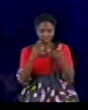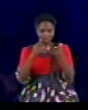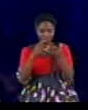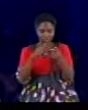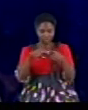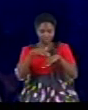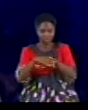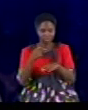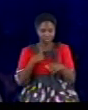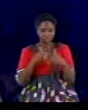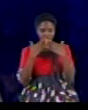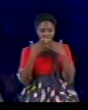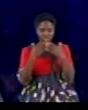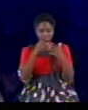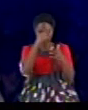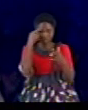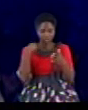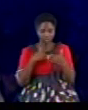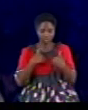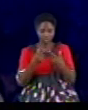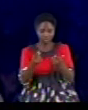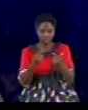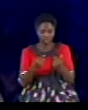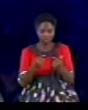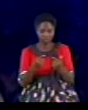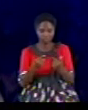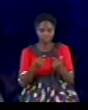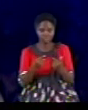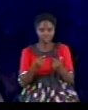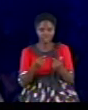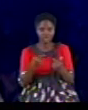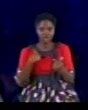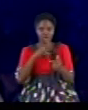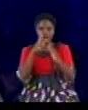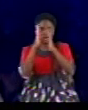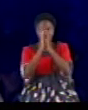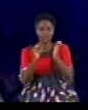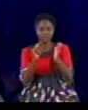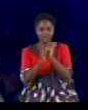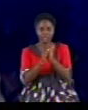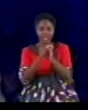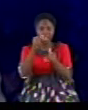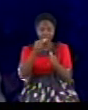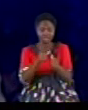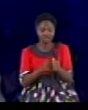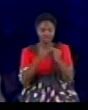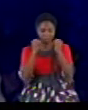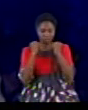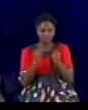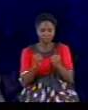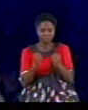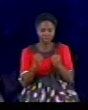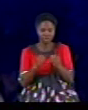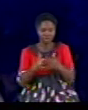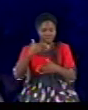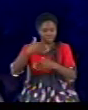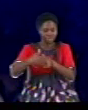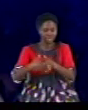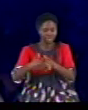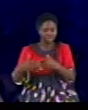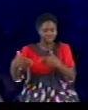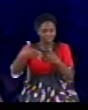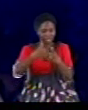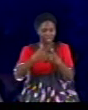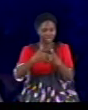come tonight, and we are praying that every power behind all the